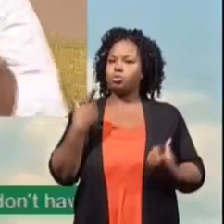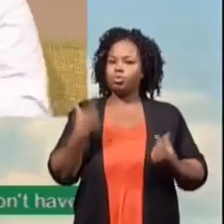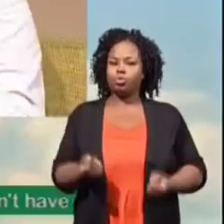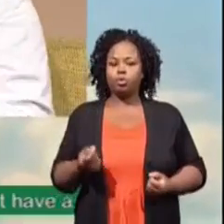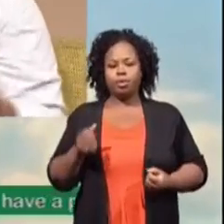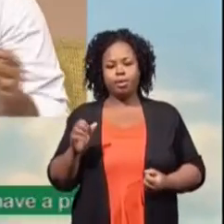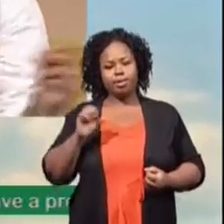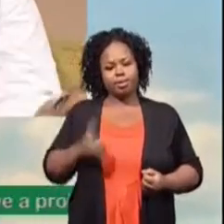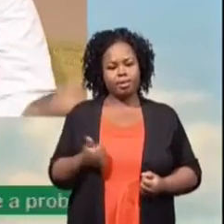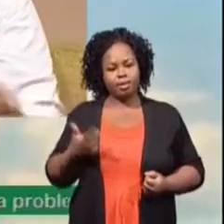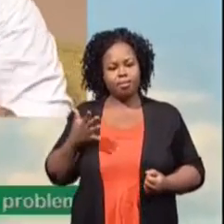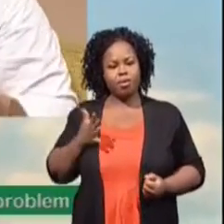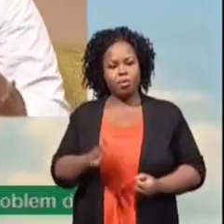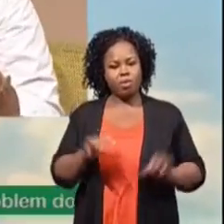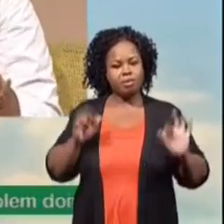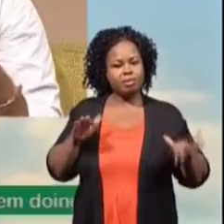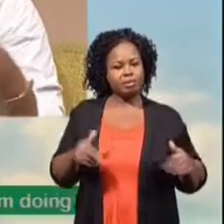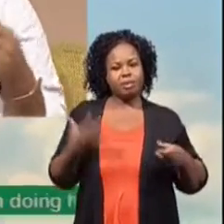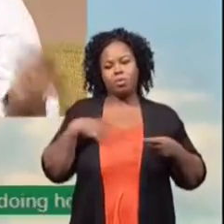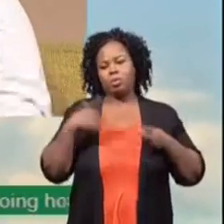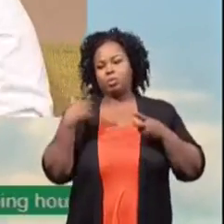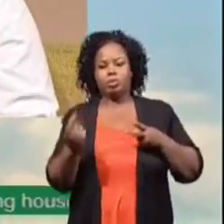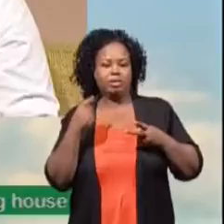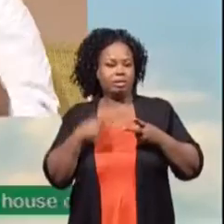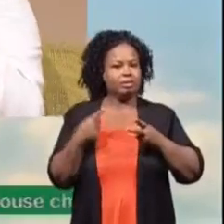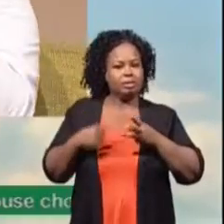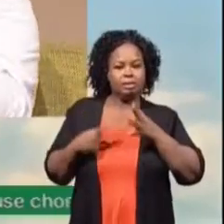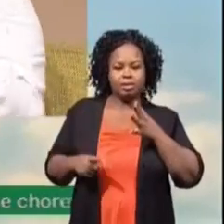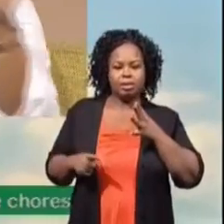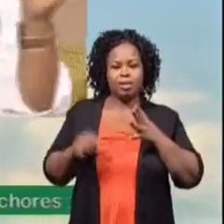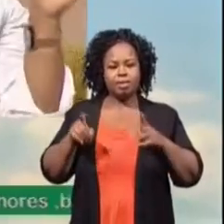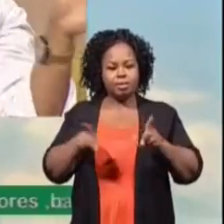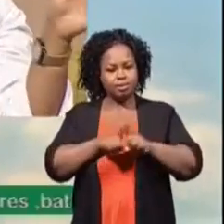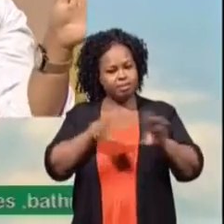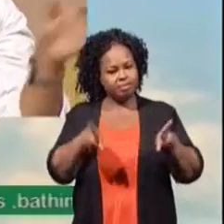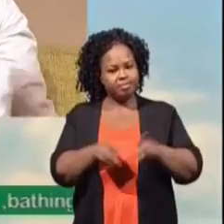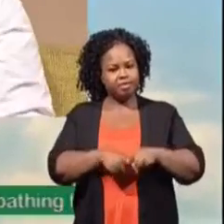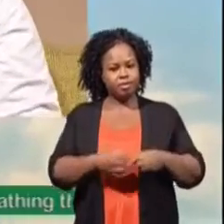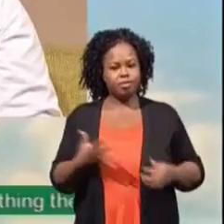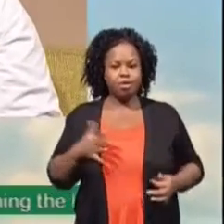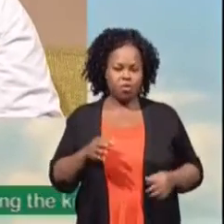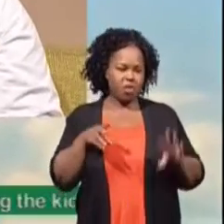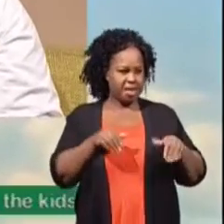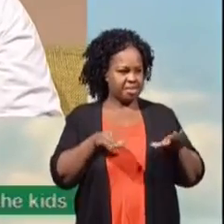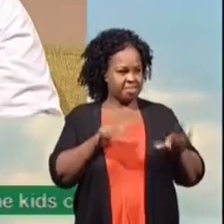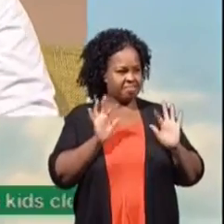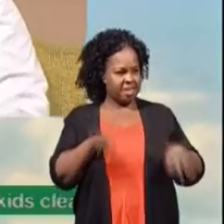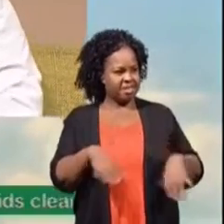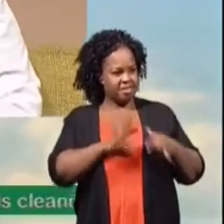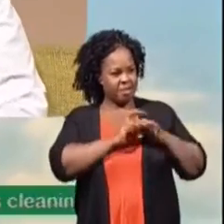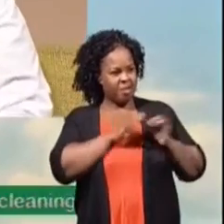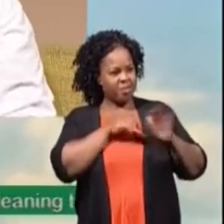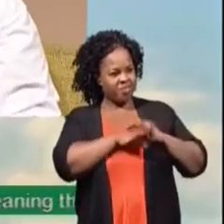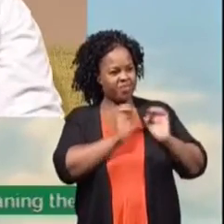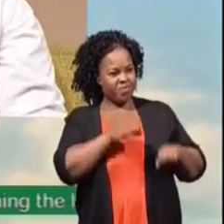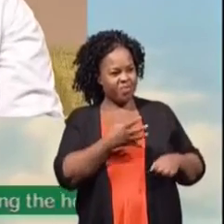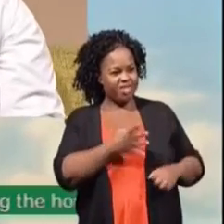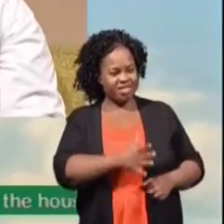Mamboleko, what would you like to do? Then minage, I want a papa, I want to do this, I want to do that. Then he can... But